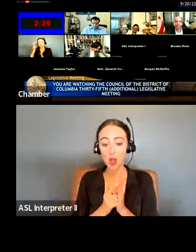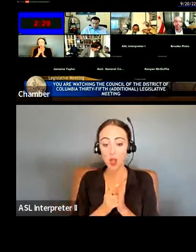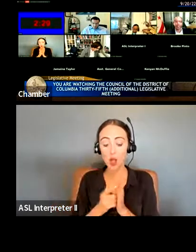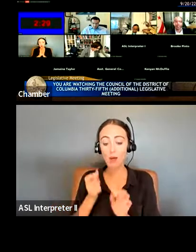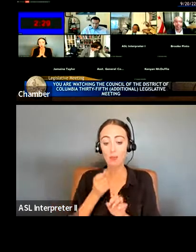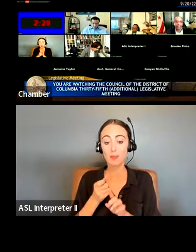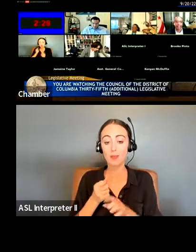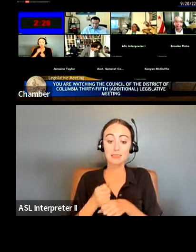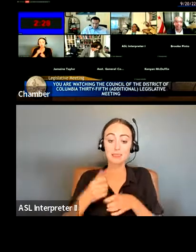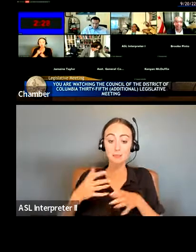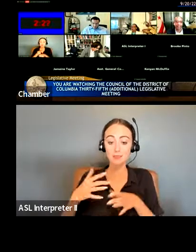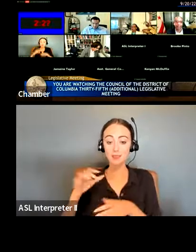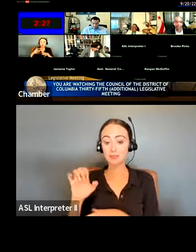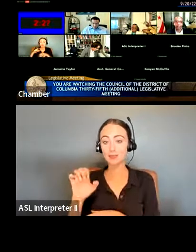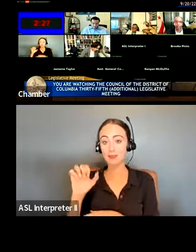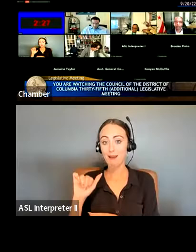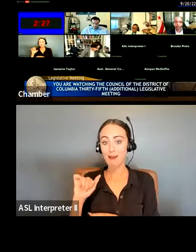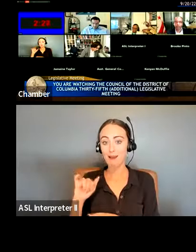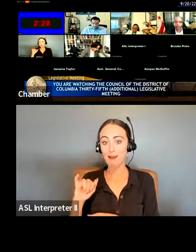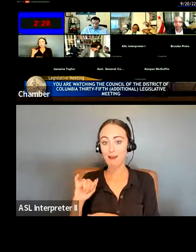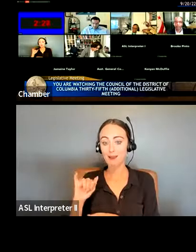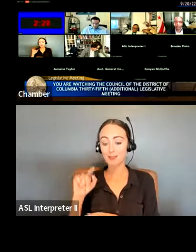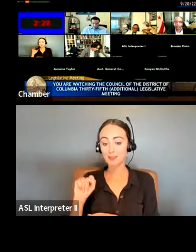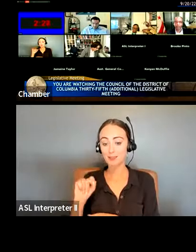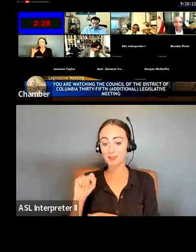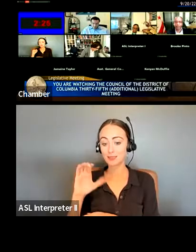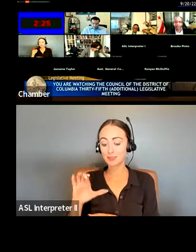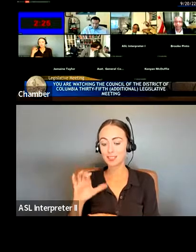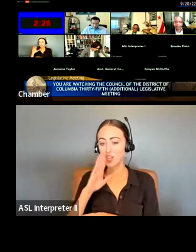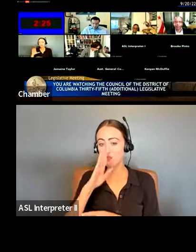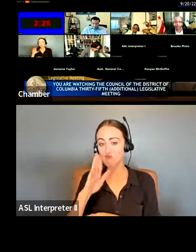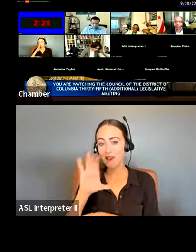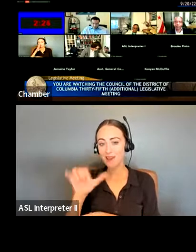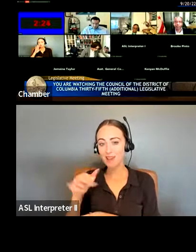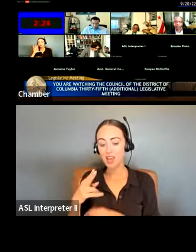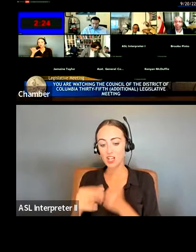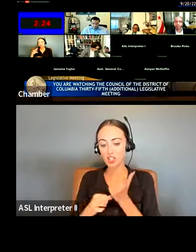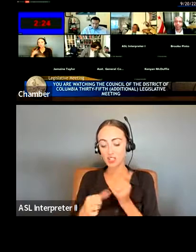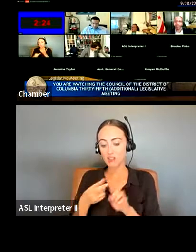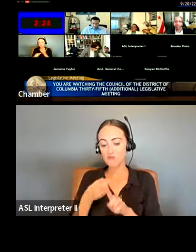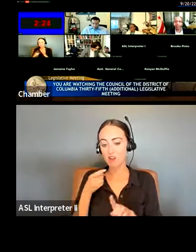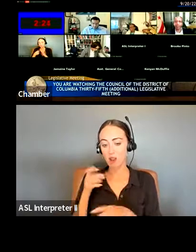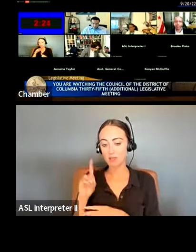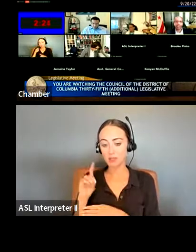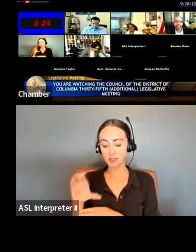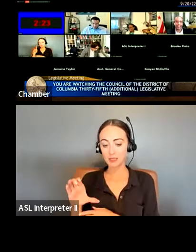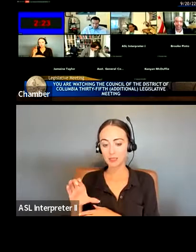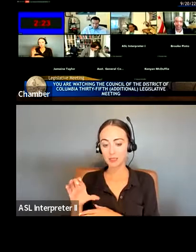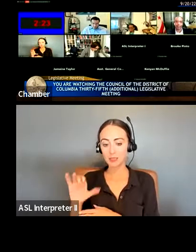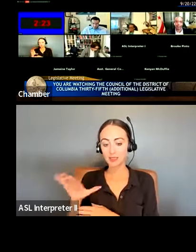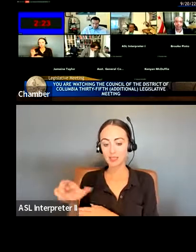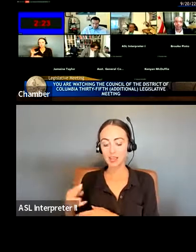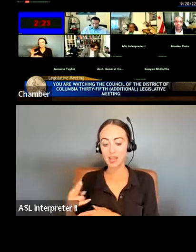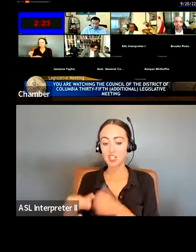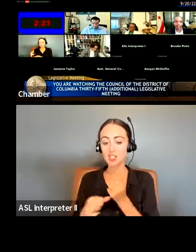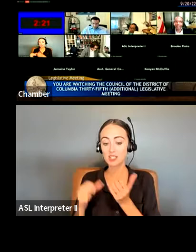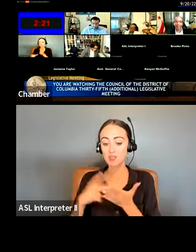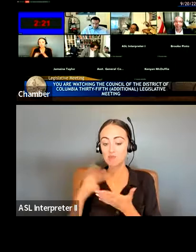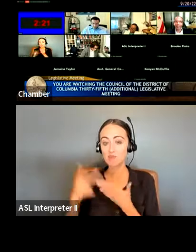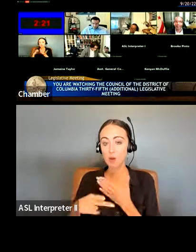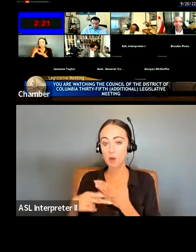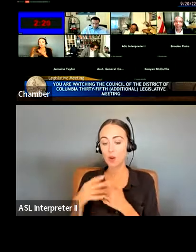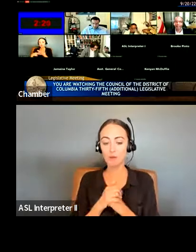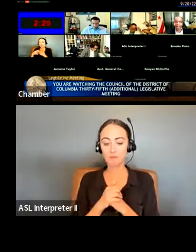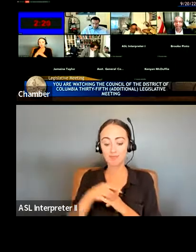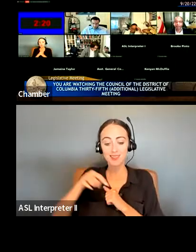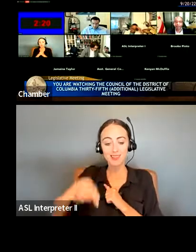expanded EITC, as well as the direct cash assistance received from district-based cash assistance program or pilots,